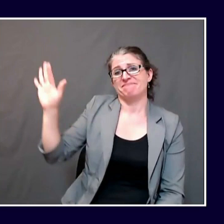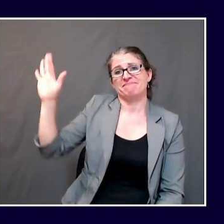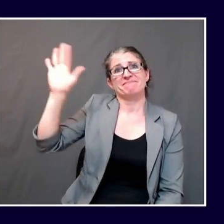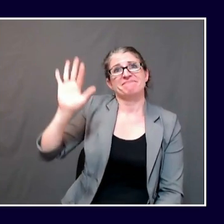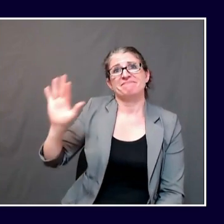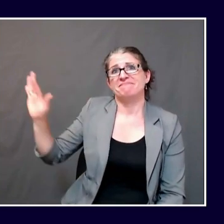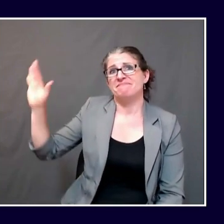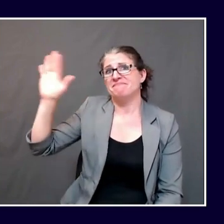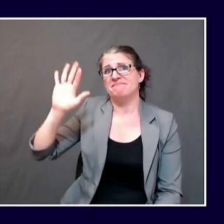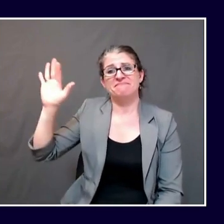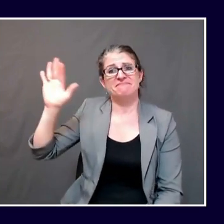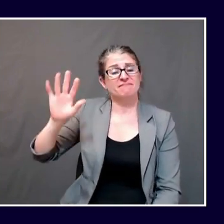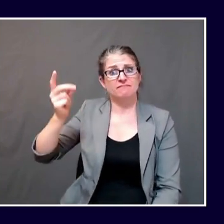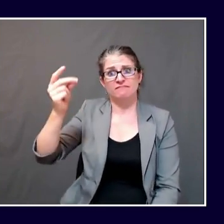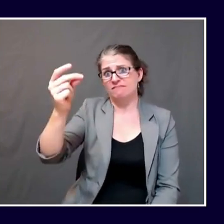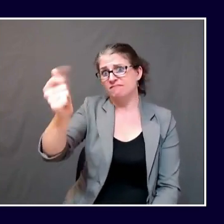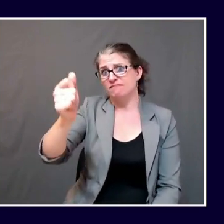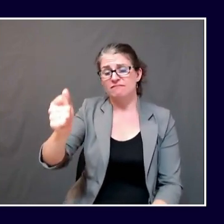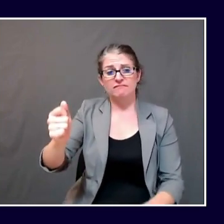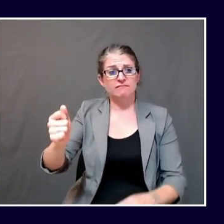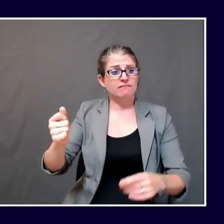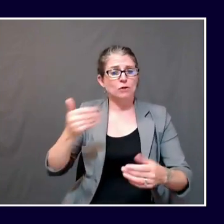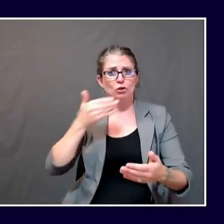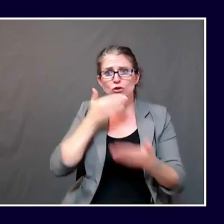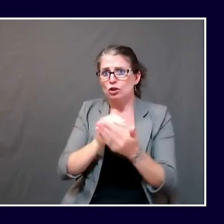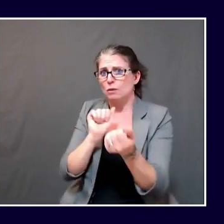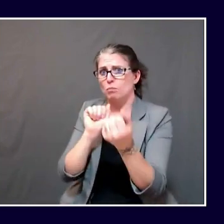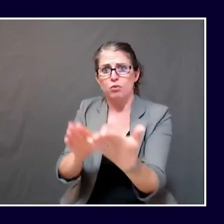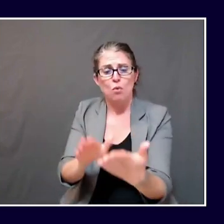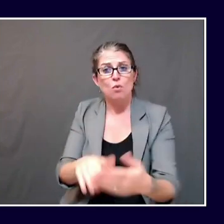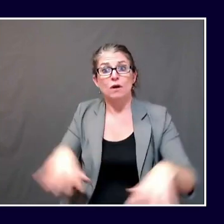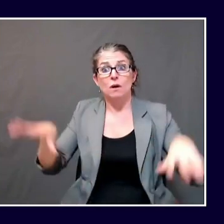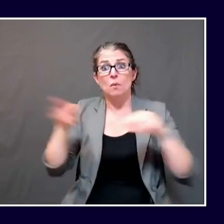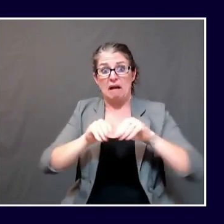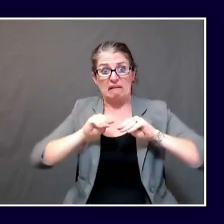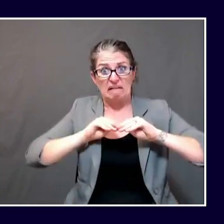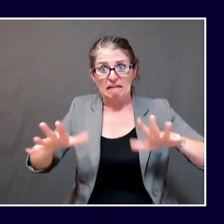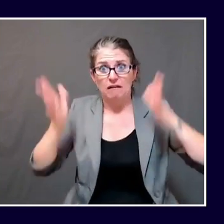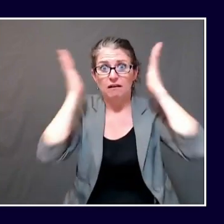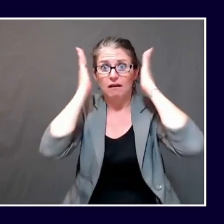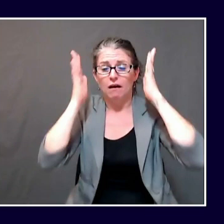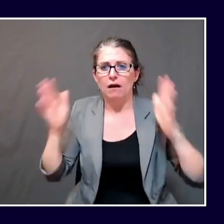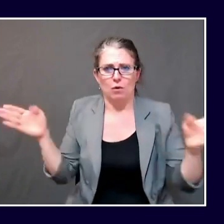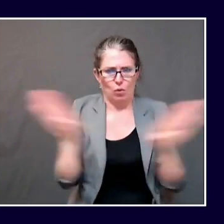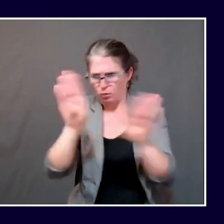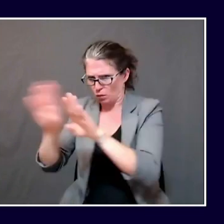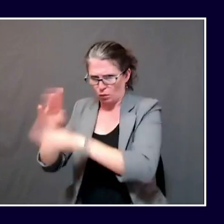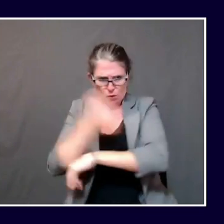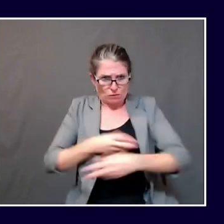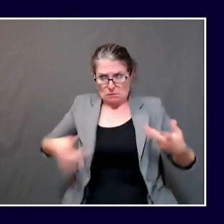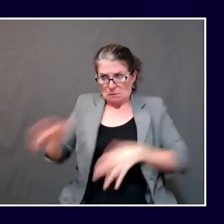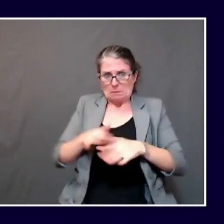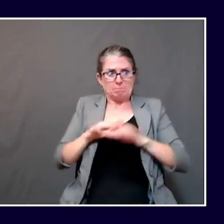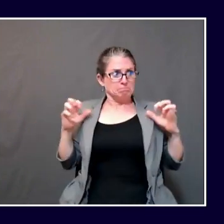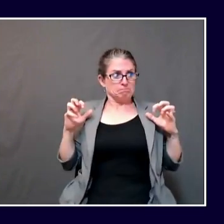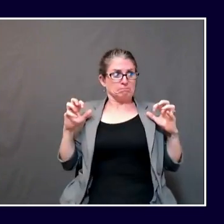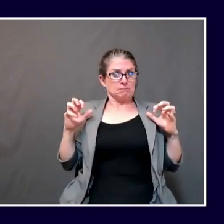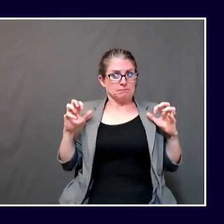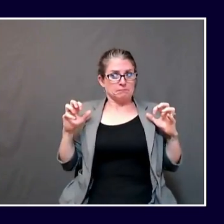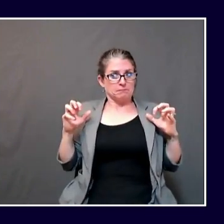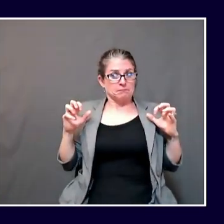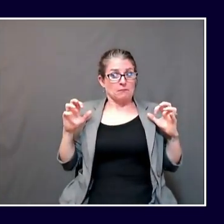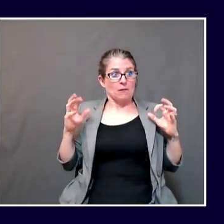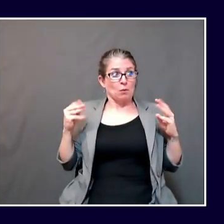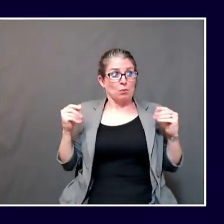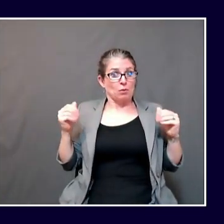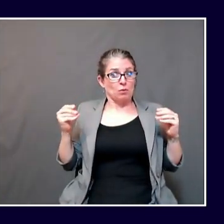the attendees at the wedding were not necessarily from that area, and then factors like population density. Okay,